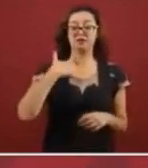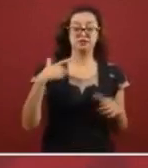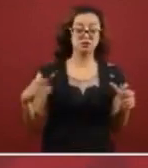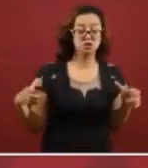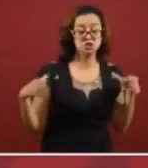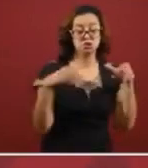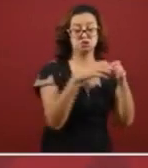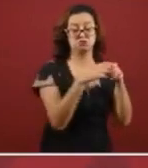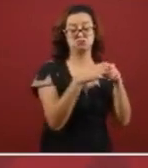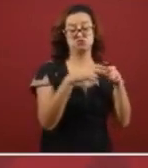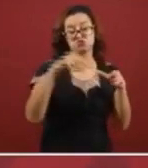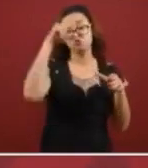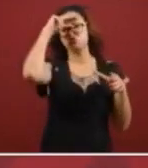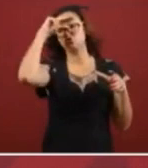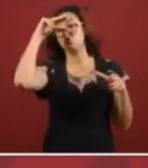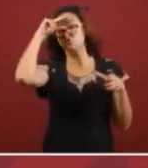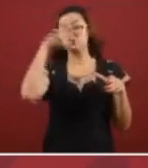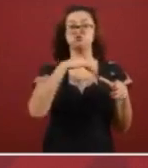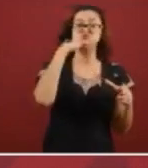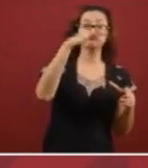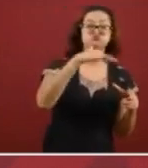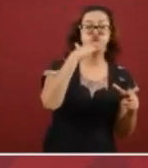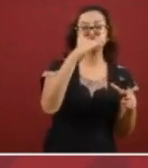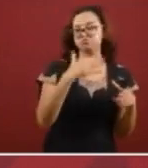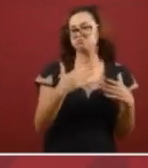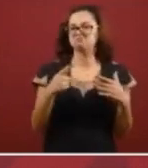these technocrats that were corrupt.